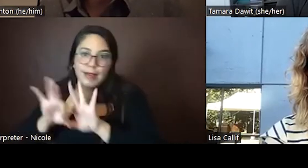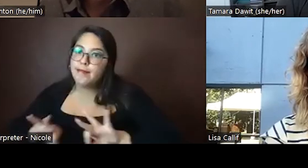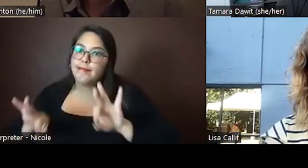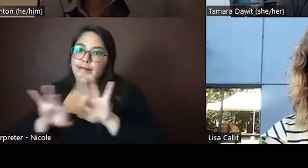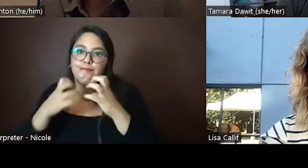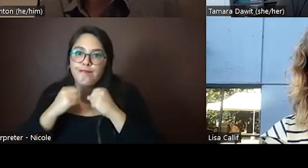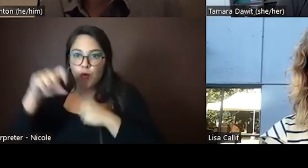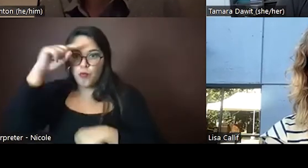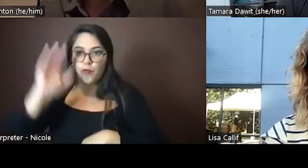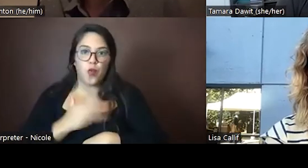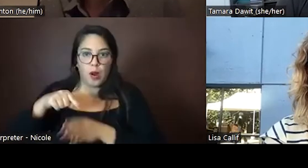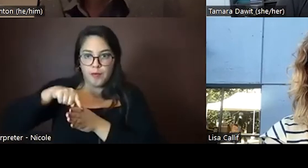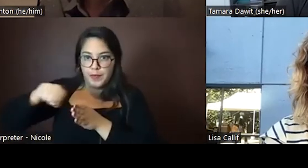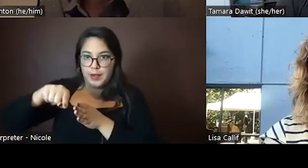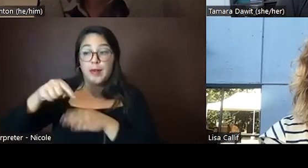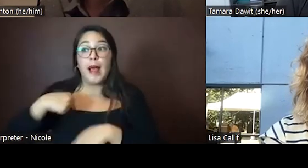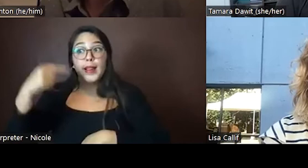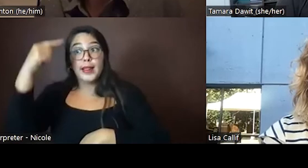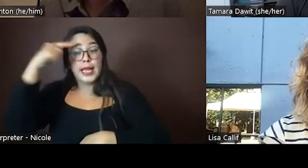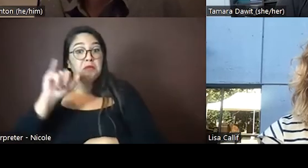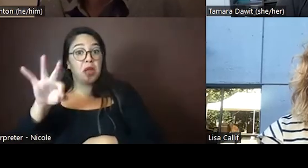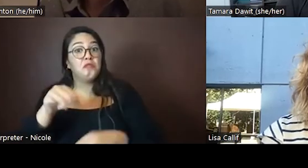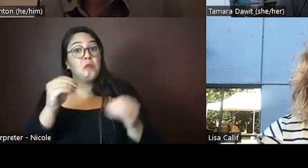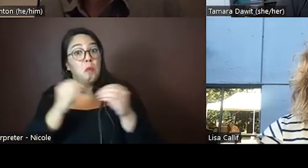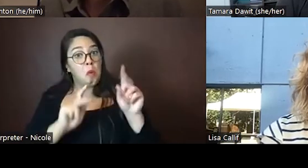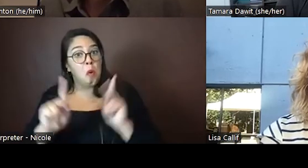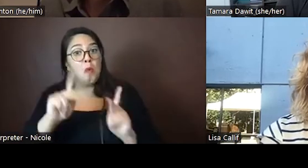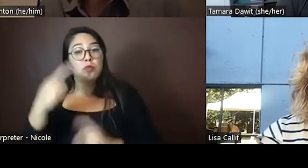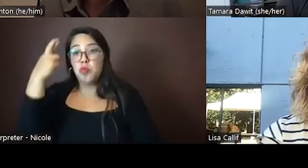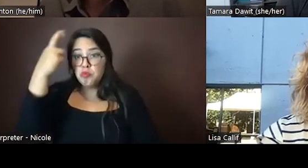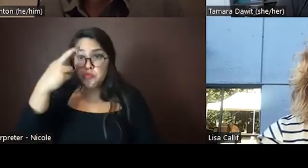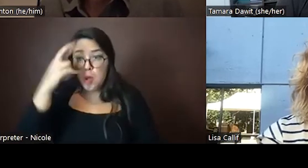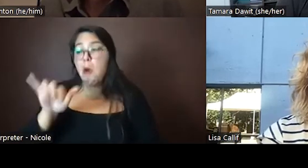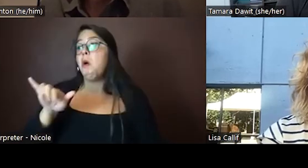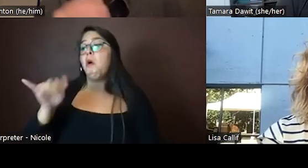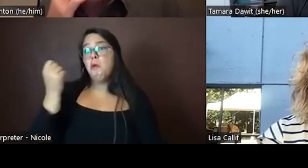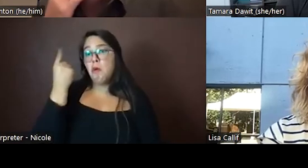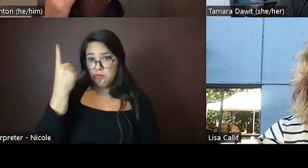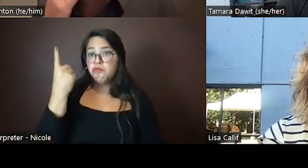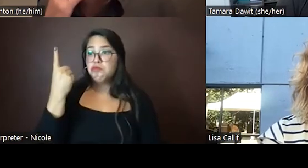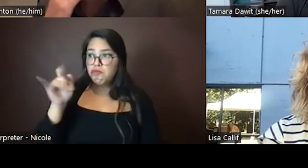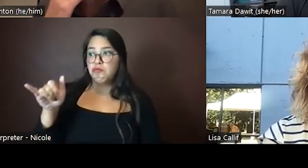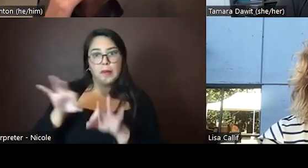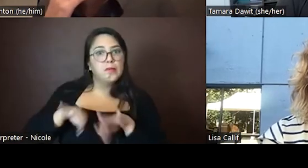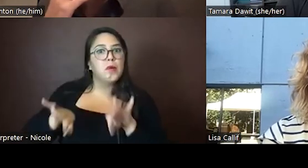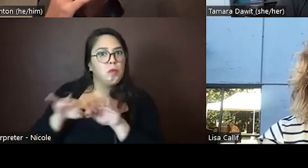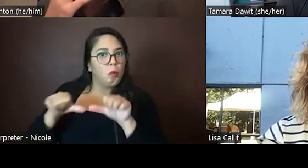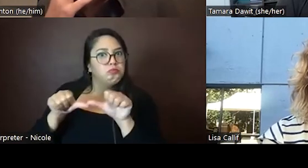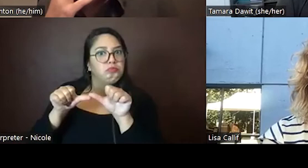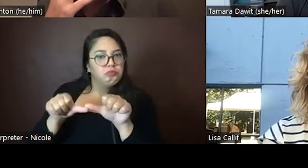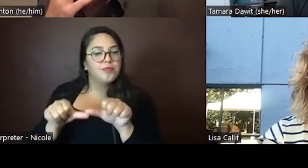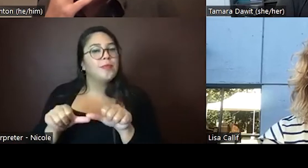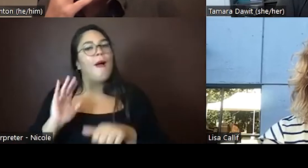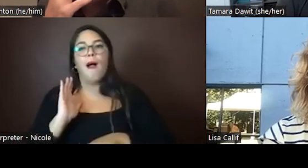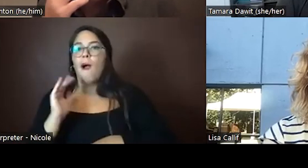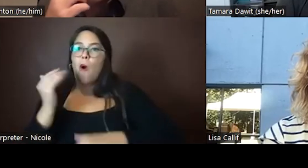I think the more people really understand, the better off we all are going to be. And that's great